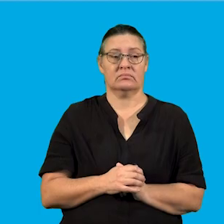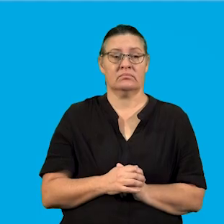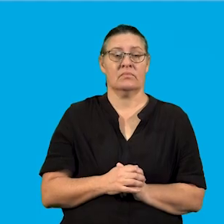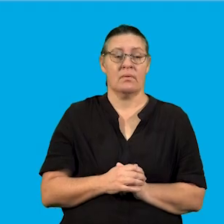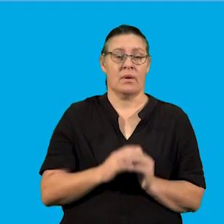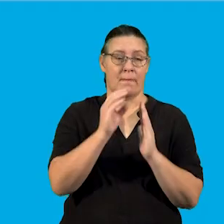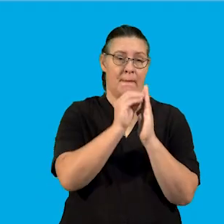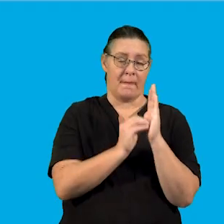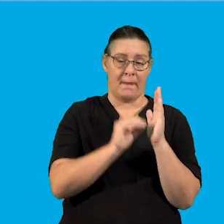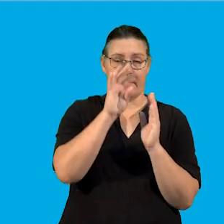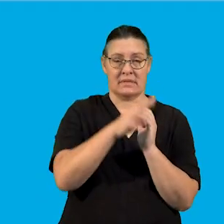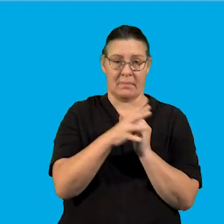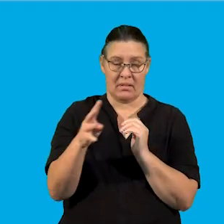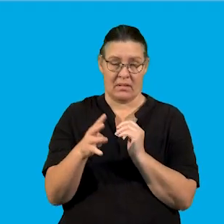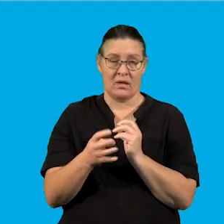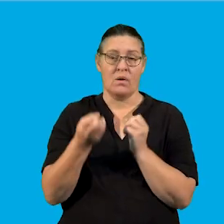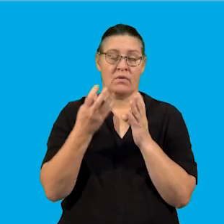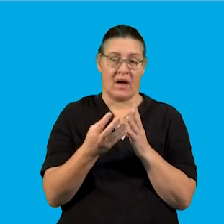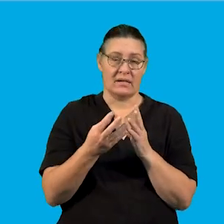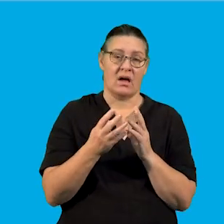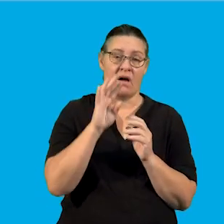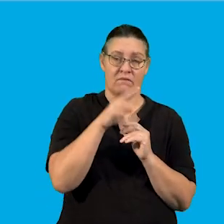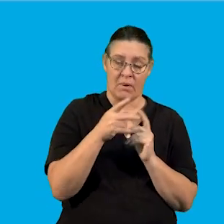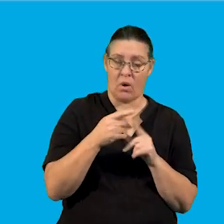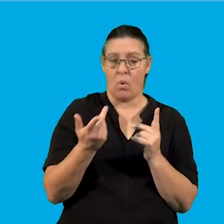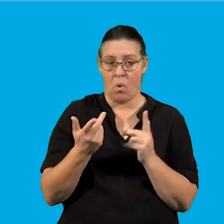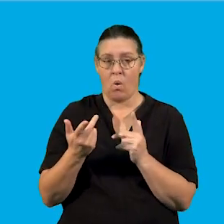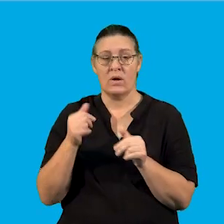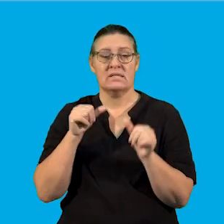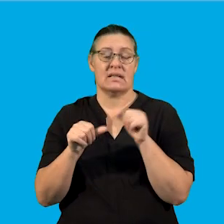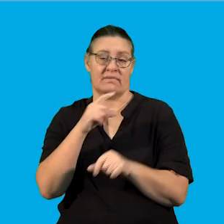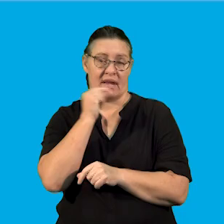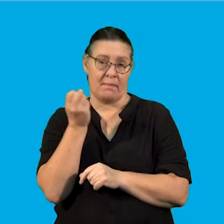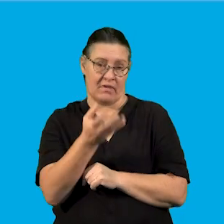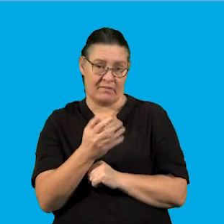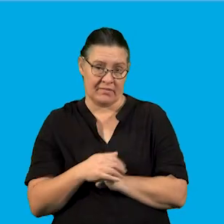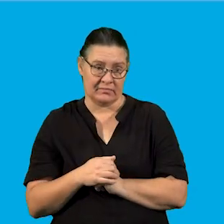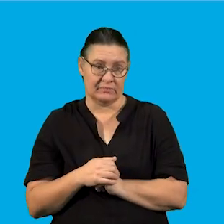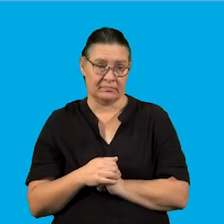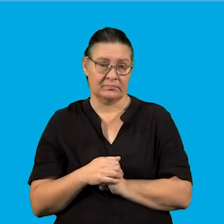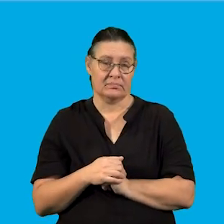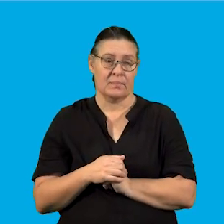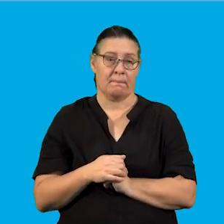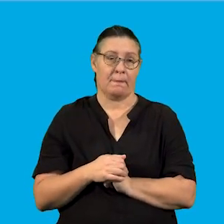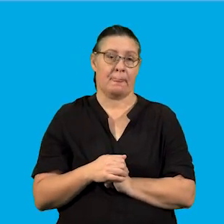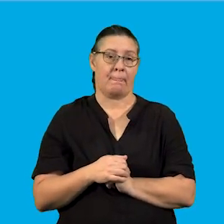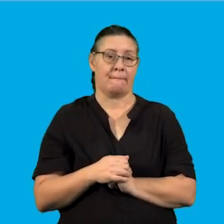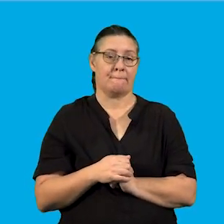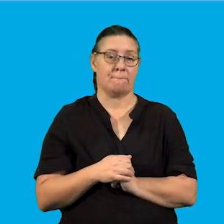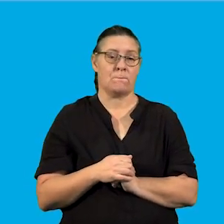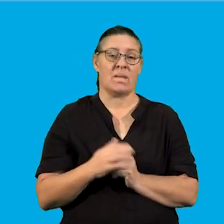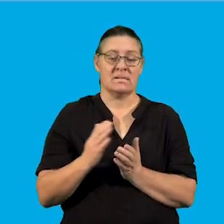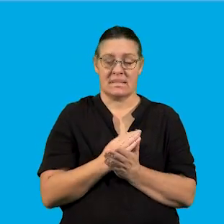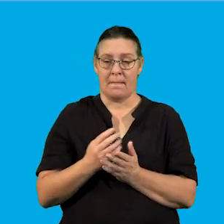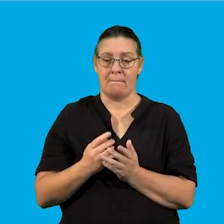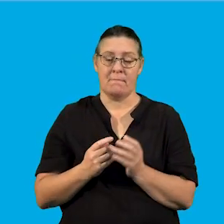whereby now we're supposed to complete the table by providing either a formula or a scientific name of the given compounds. In some of them we are given